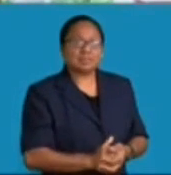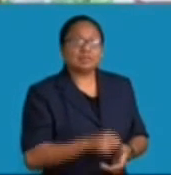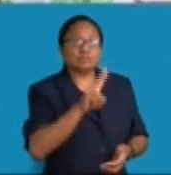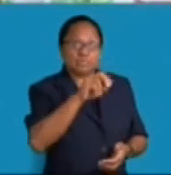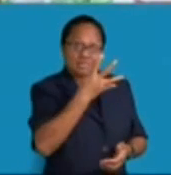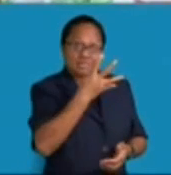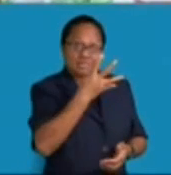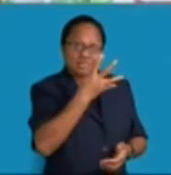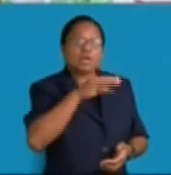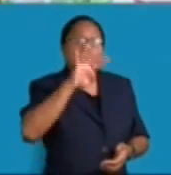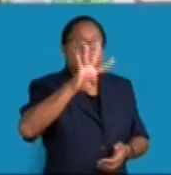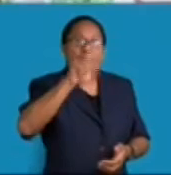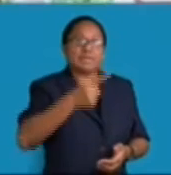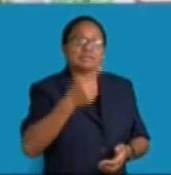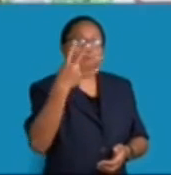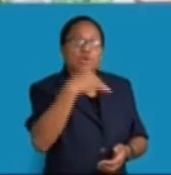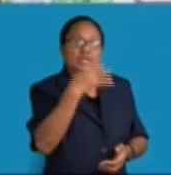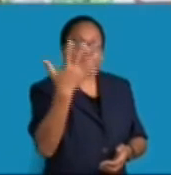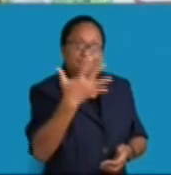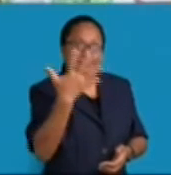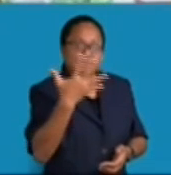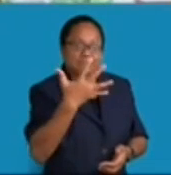2014, 4,415,